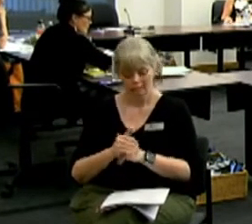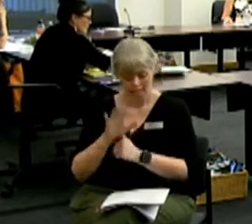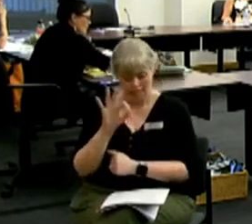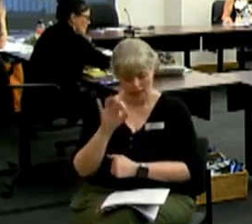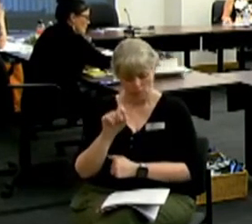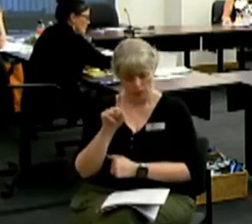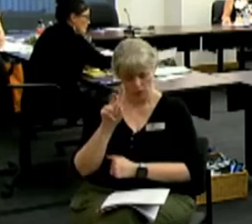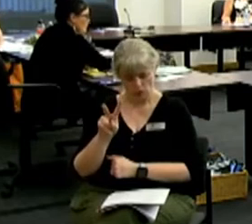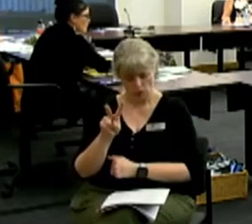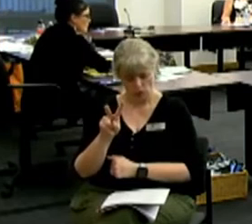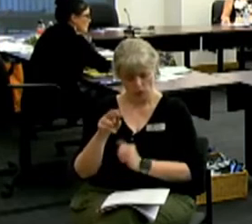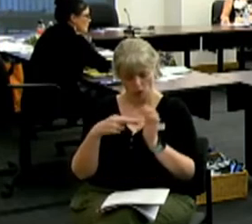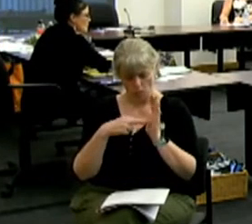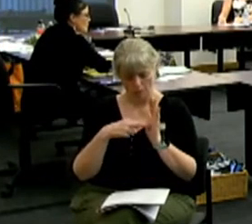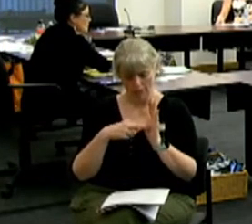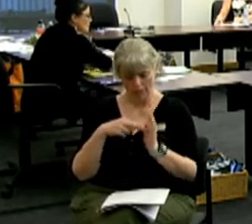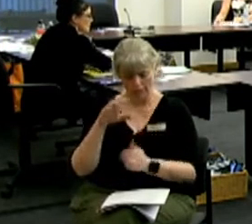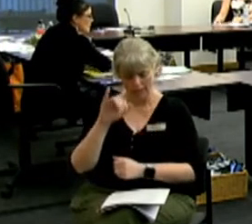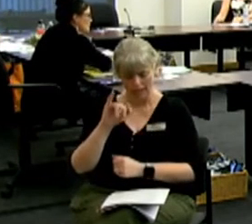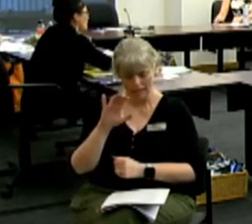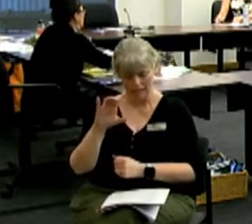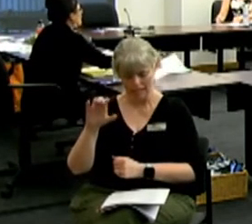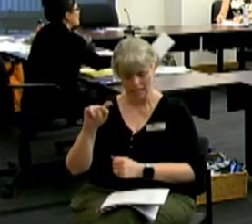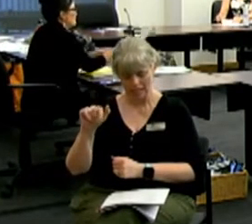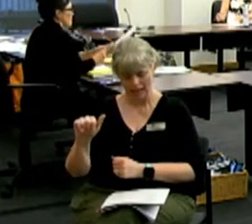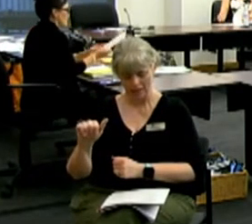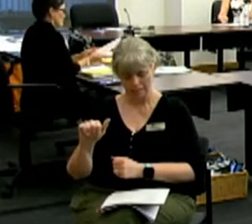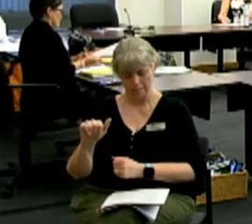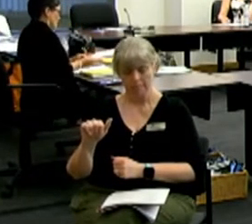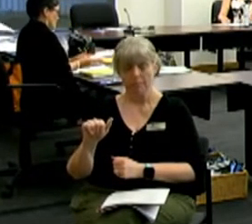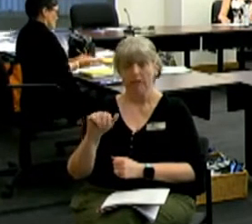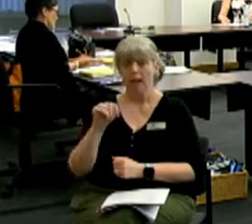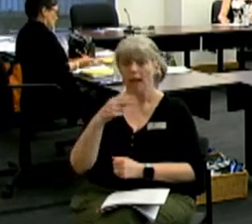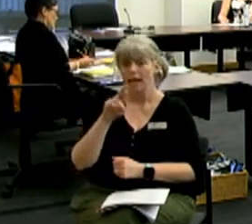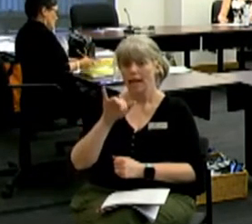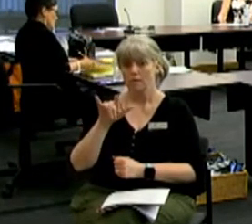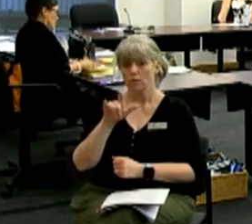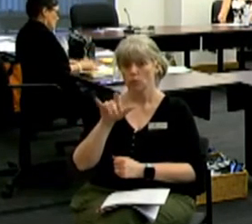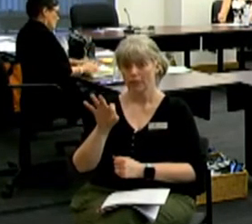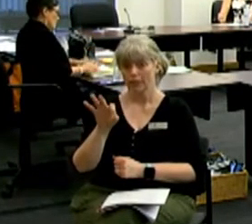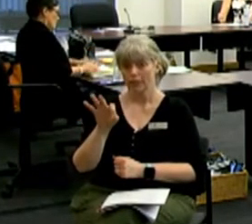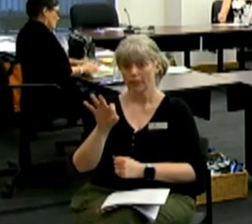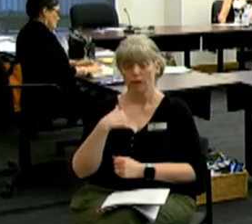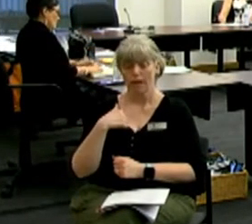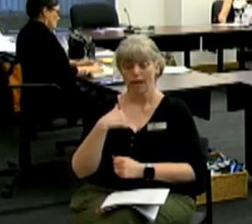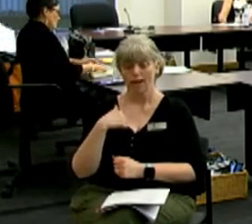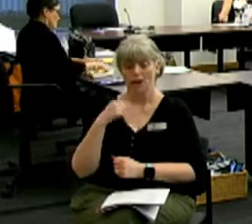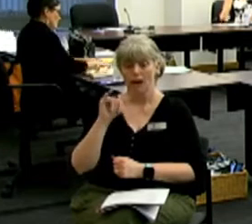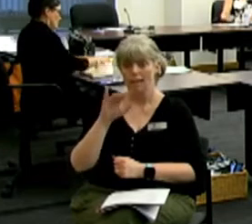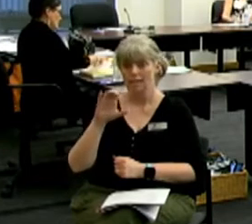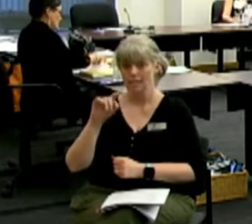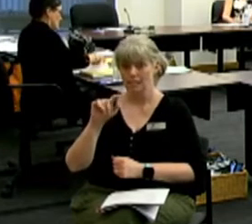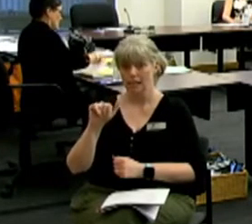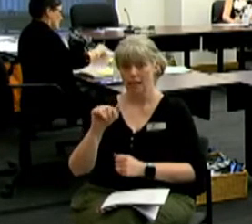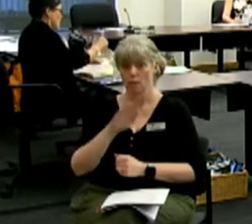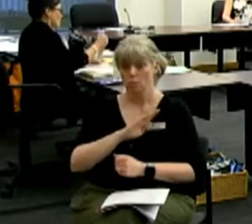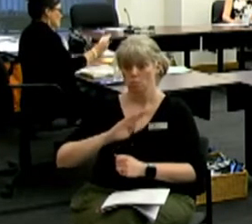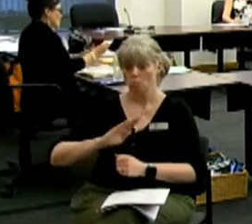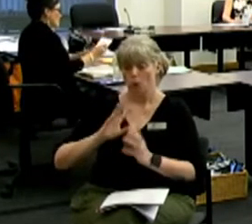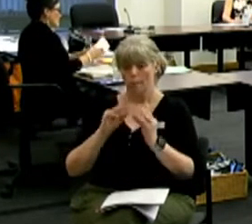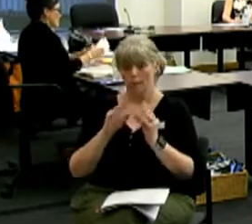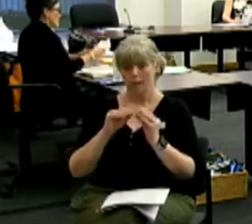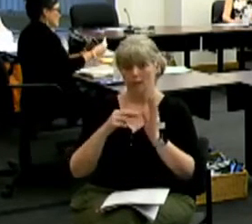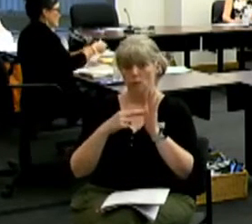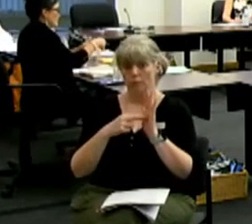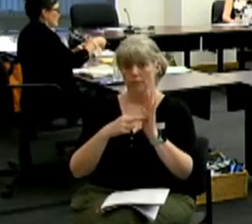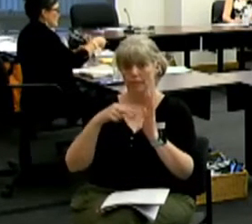9.2, Representative ICCTA. Thank you. On April 29th, we had our ICCTA Board meeting of